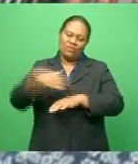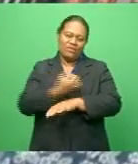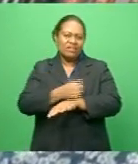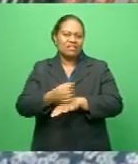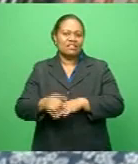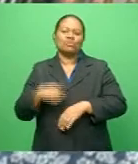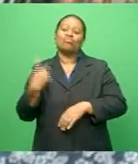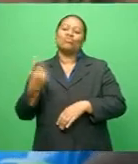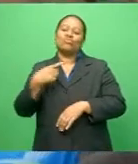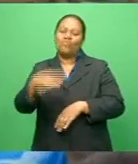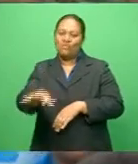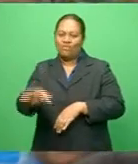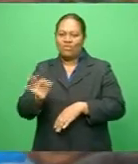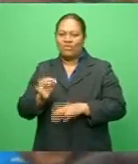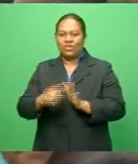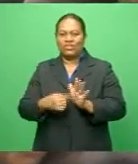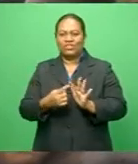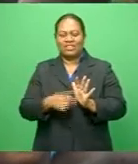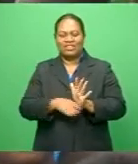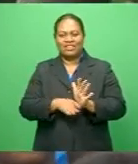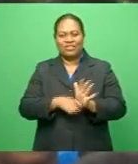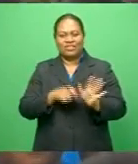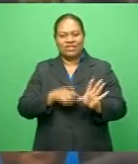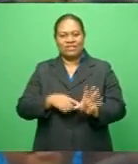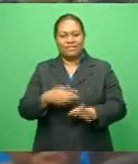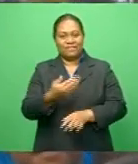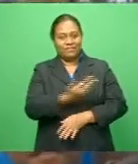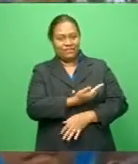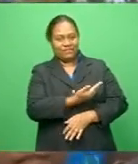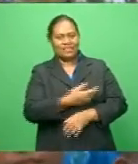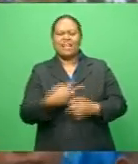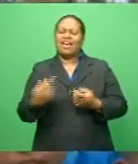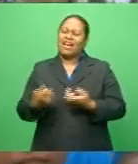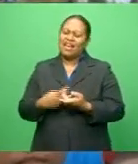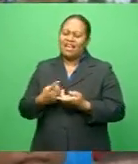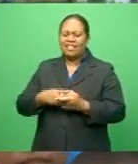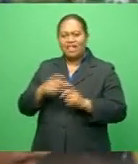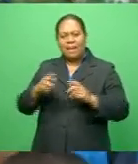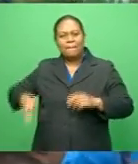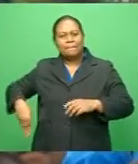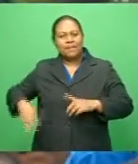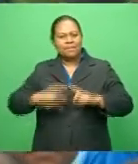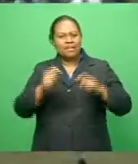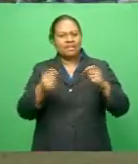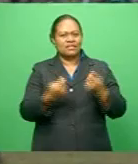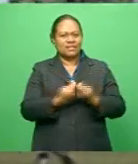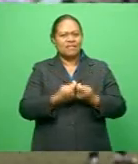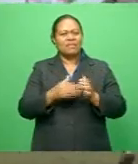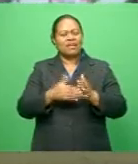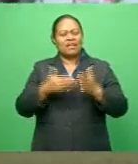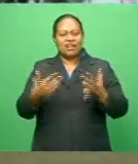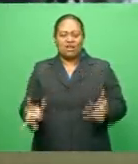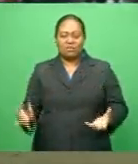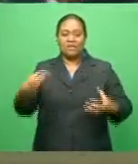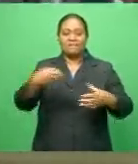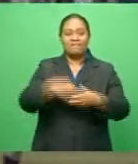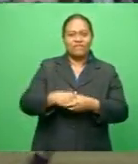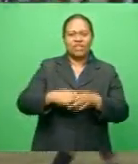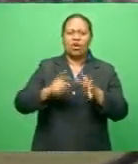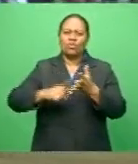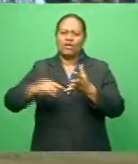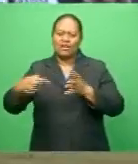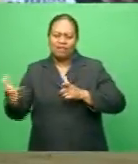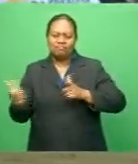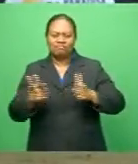voted for him. Meanwhile, Tuai and a number of national squad members are expected to feature in the Uluinakau Sevens this